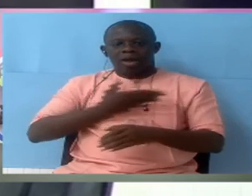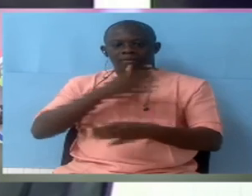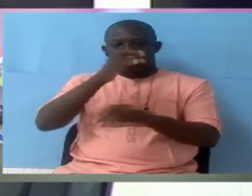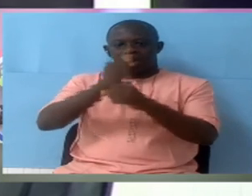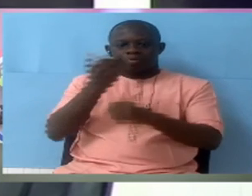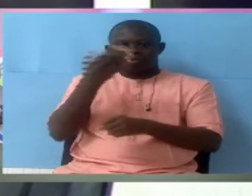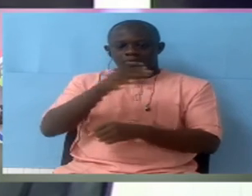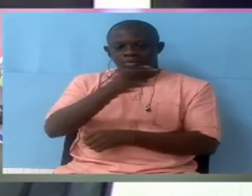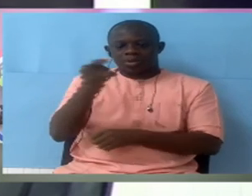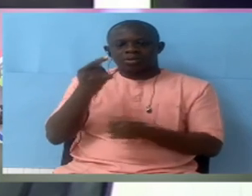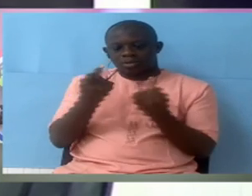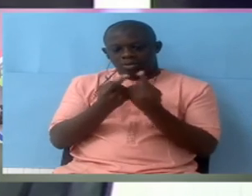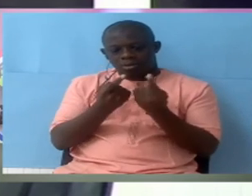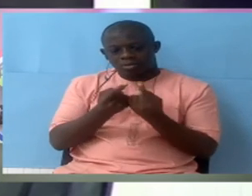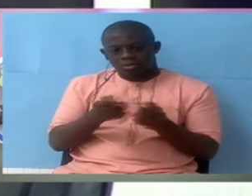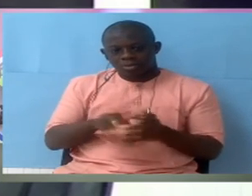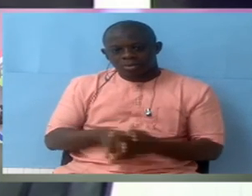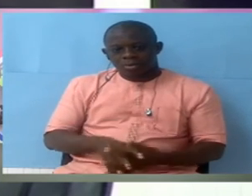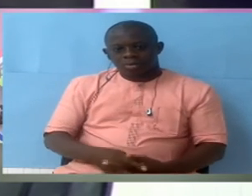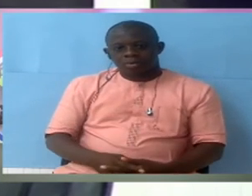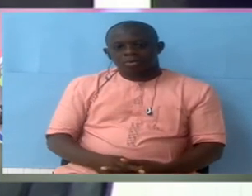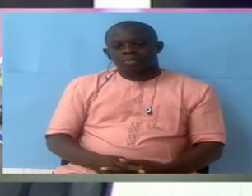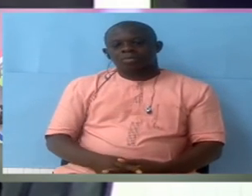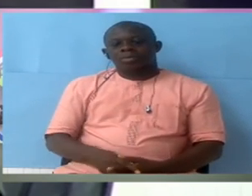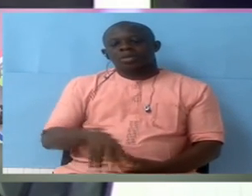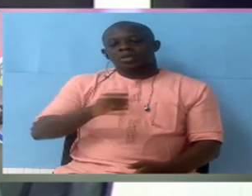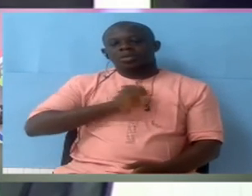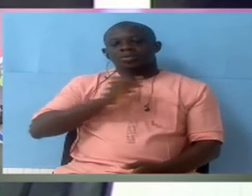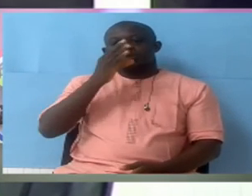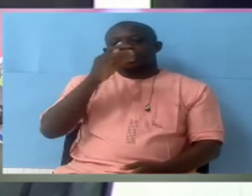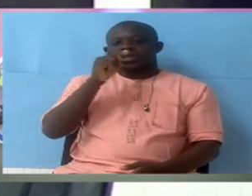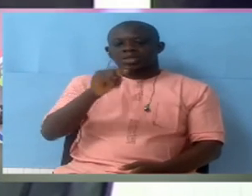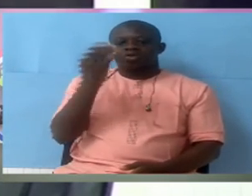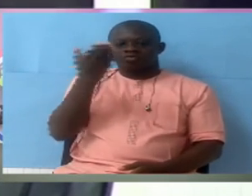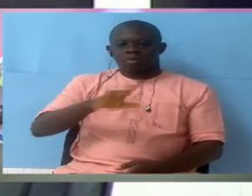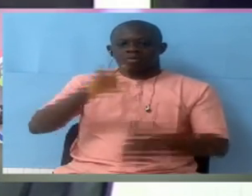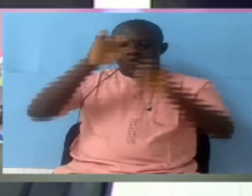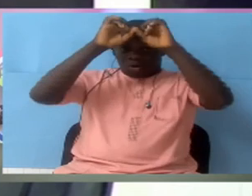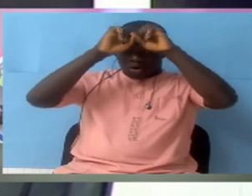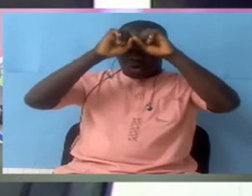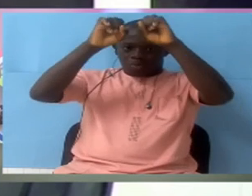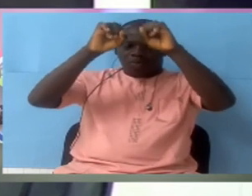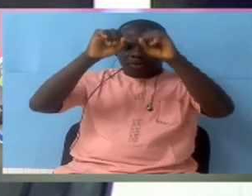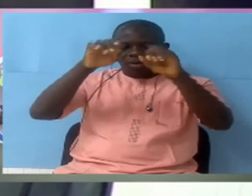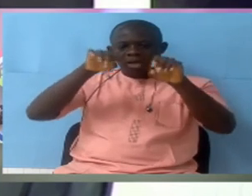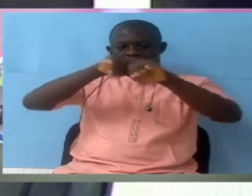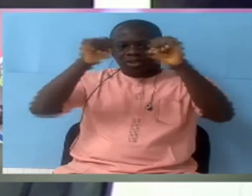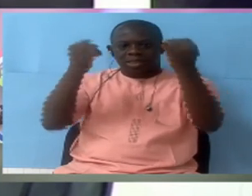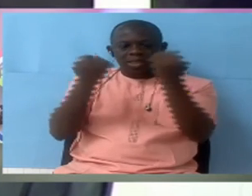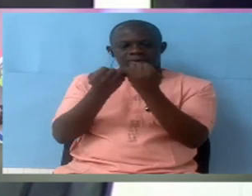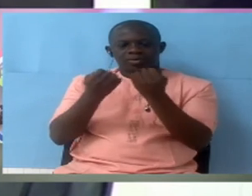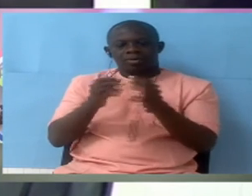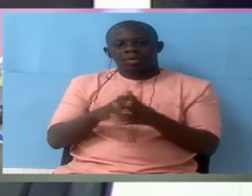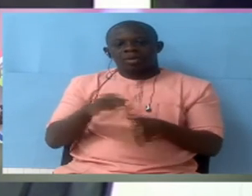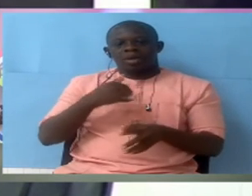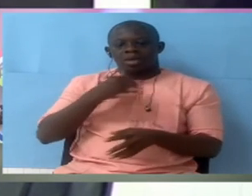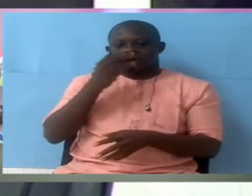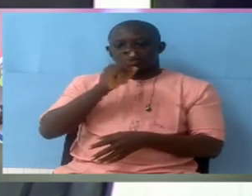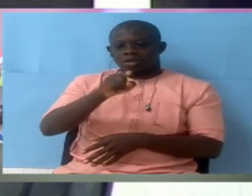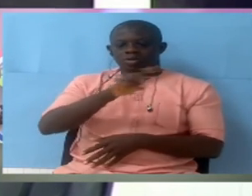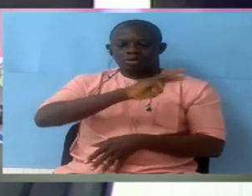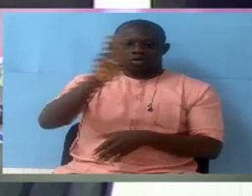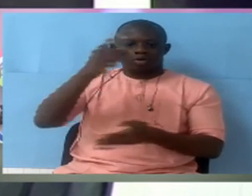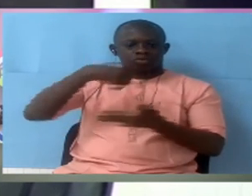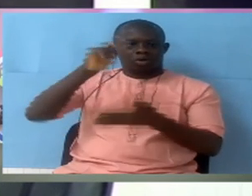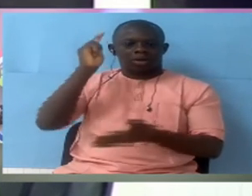ne soldari bokun chi. He said this is from the executive. Mune mali de che kaule jogi. I said it's not correct.